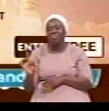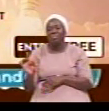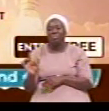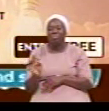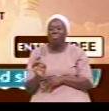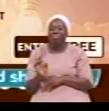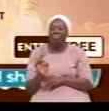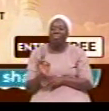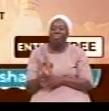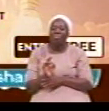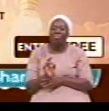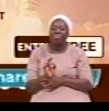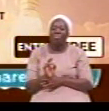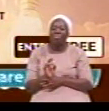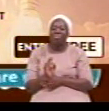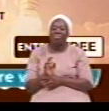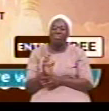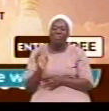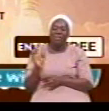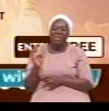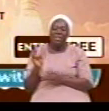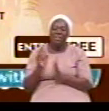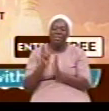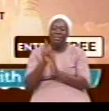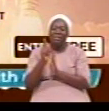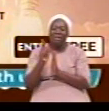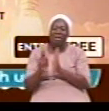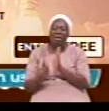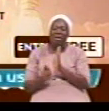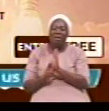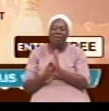CAT, 6 hours GMT.